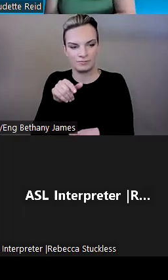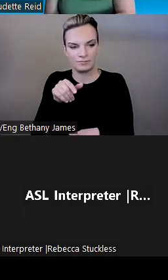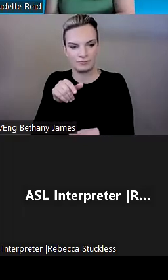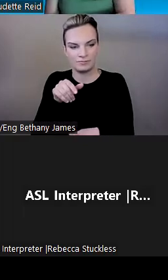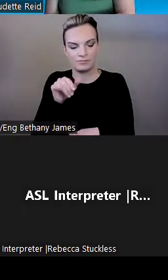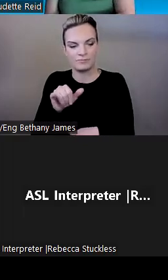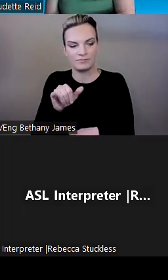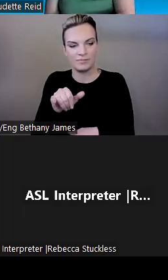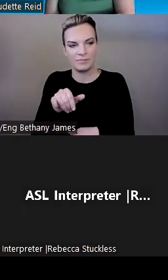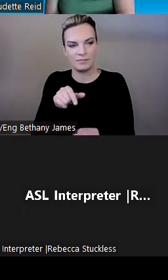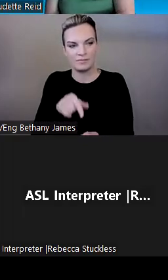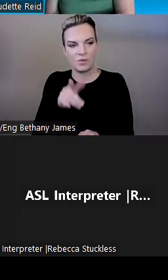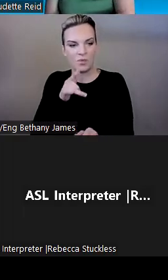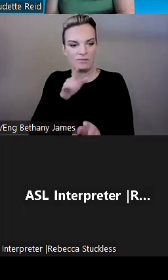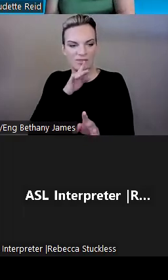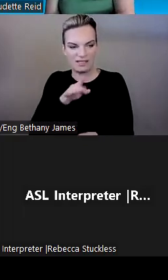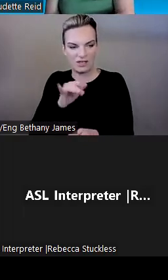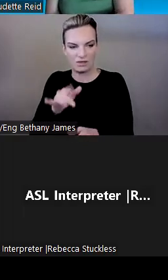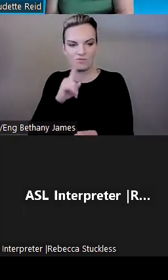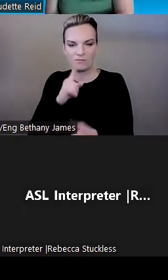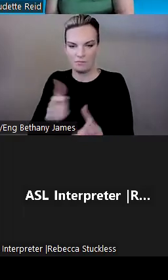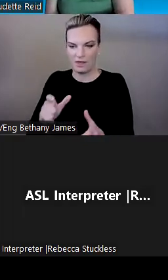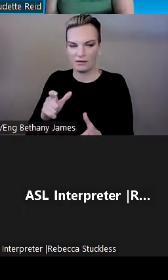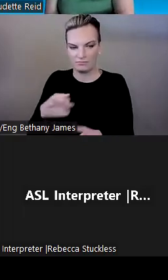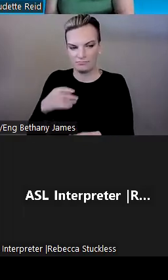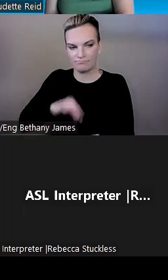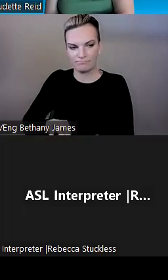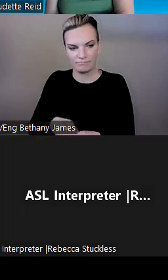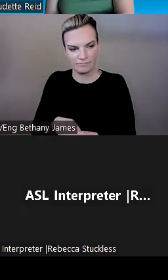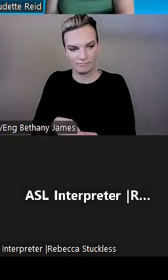it is very helpful for people who have mobility issues,